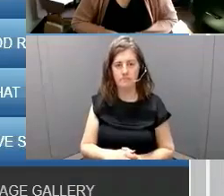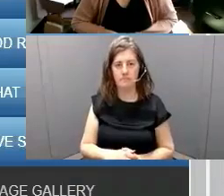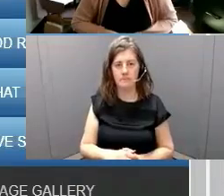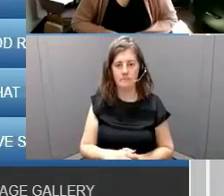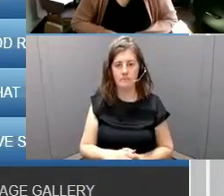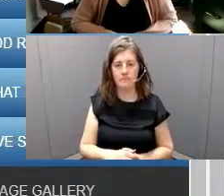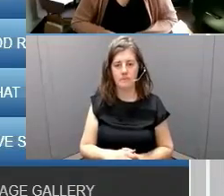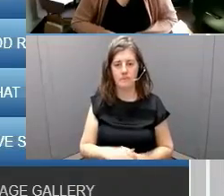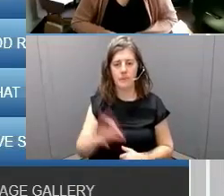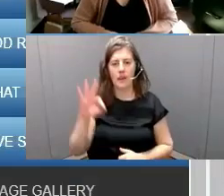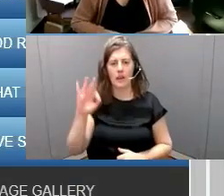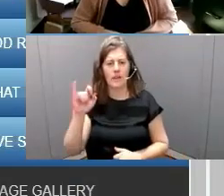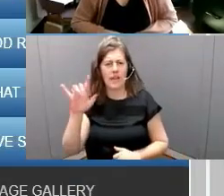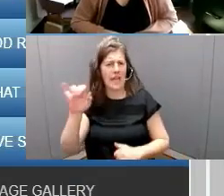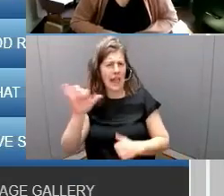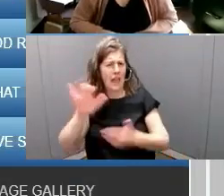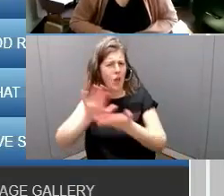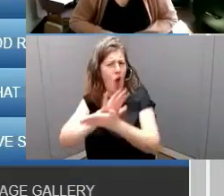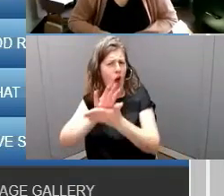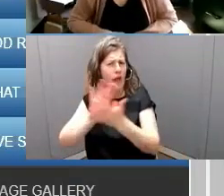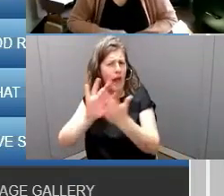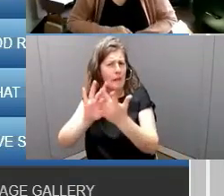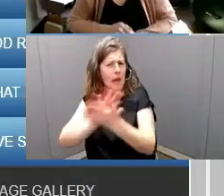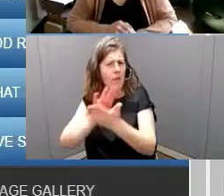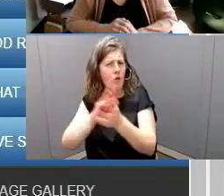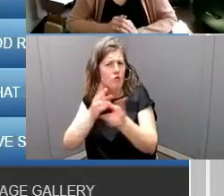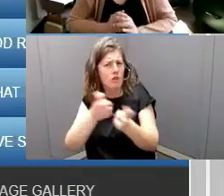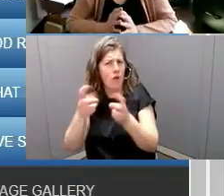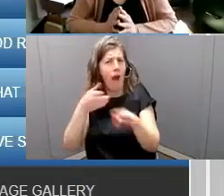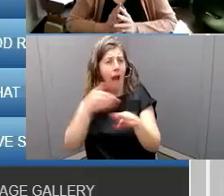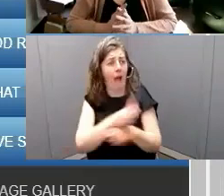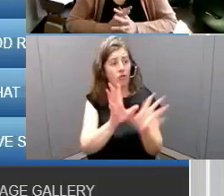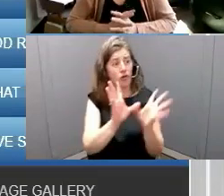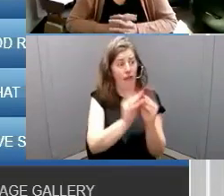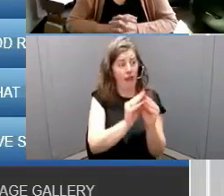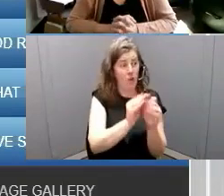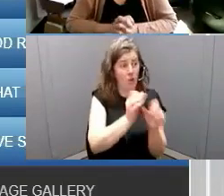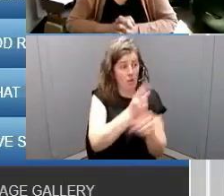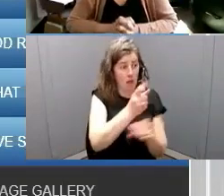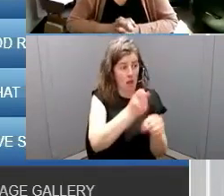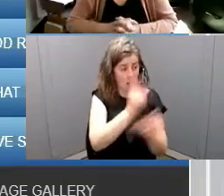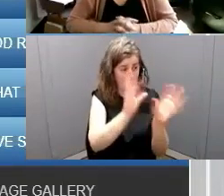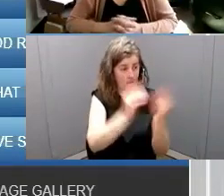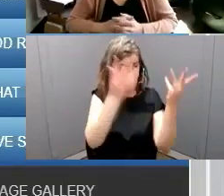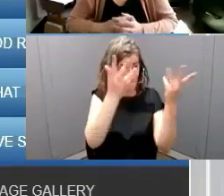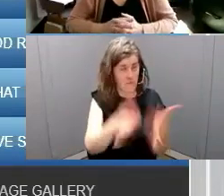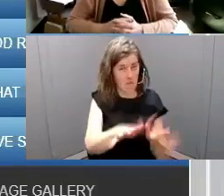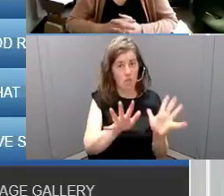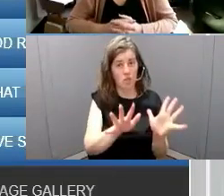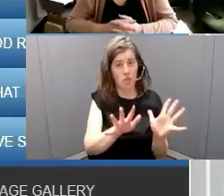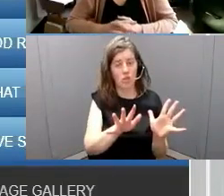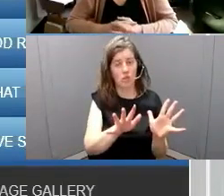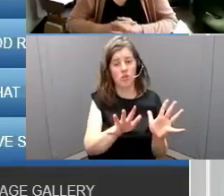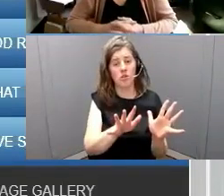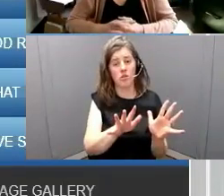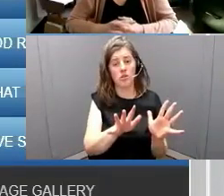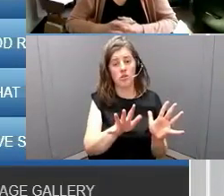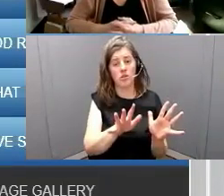But like the online paper repository, after the annual meeting, the